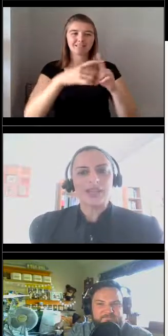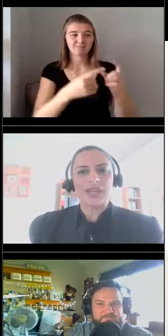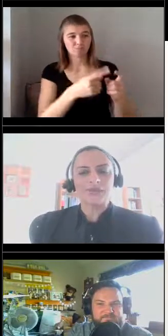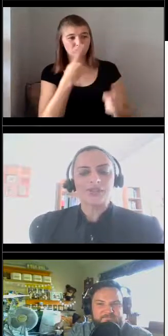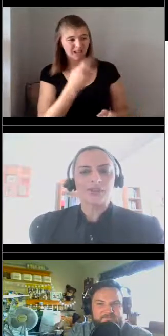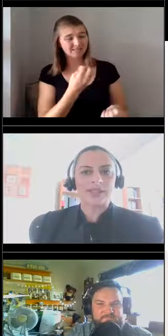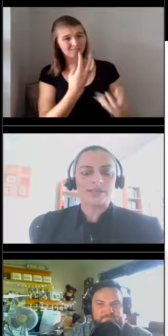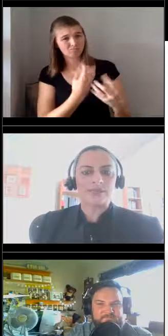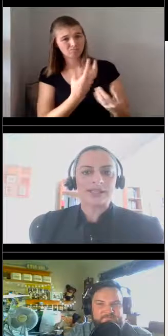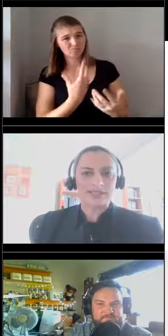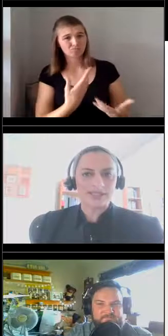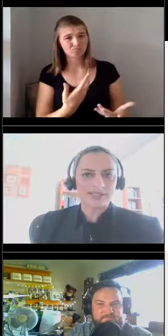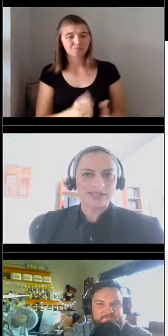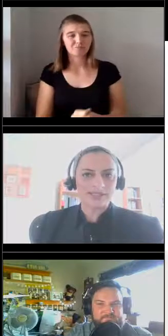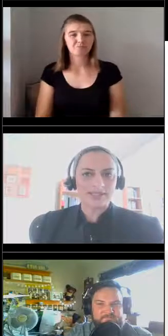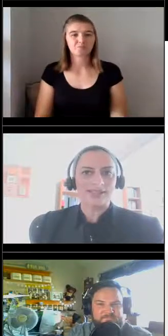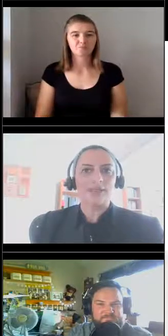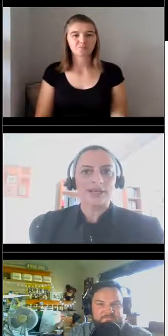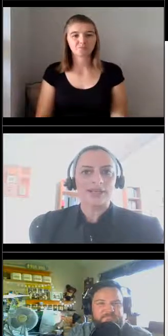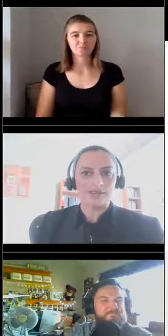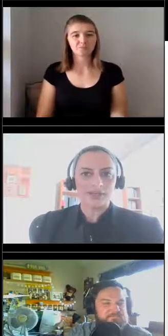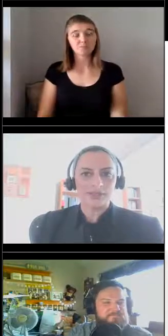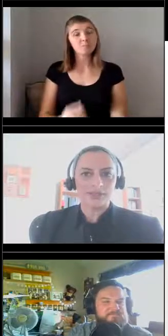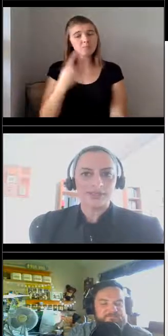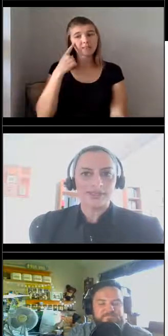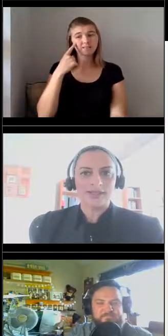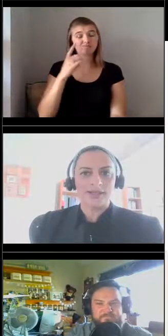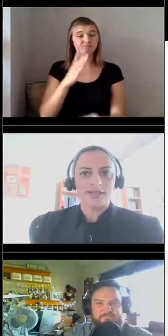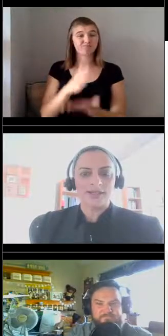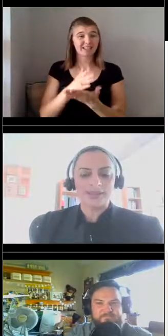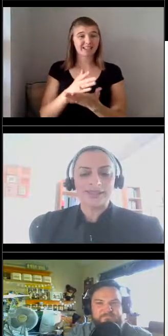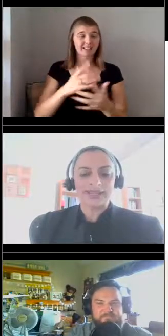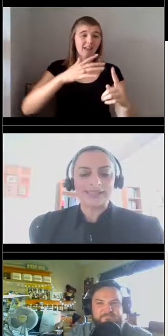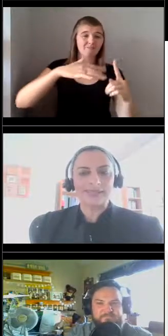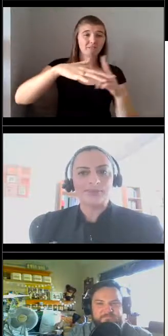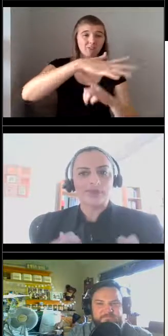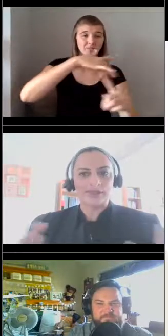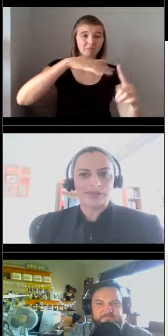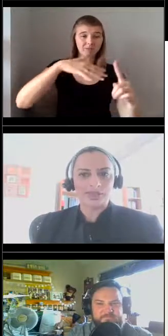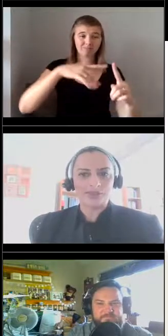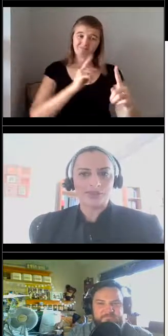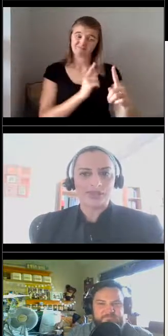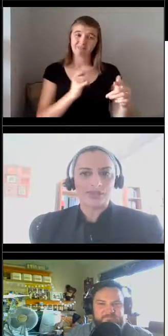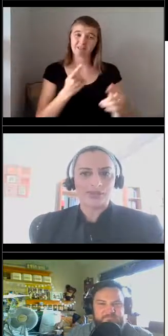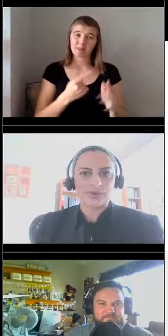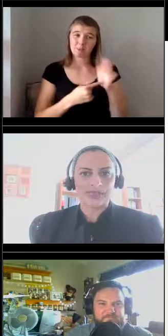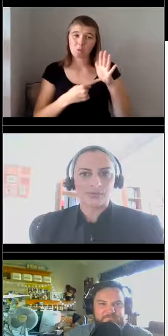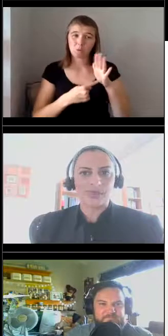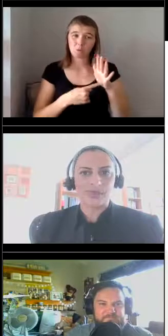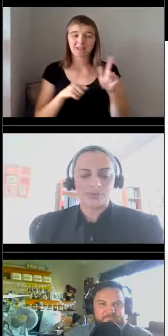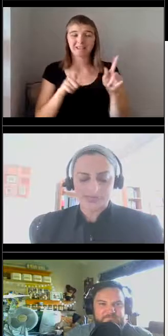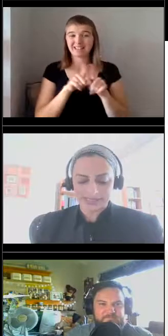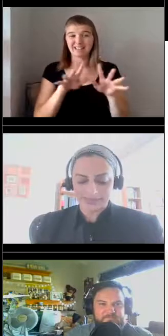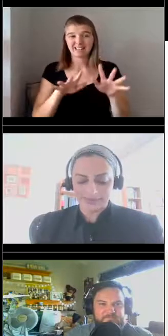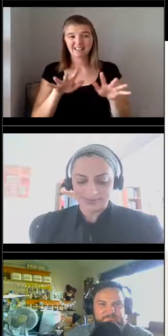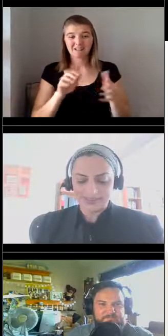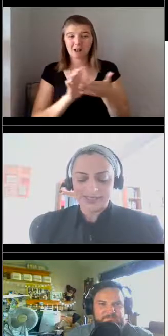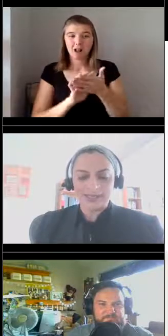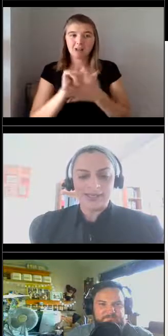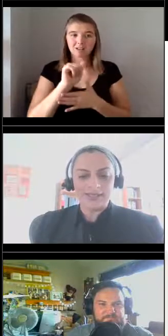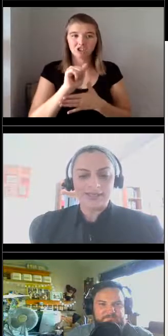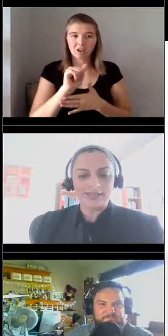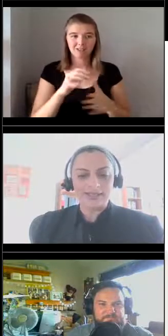as you have to create the right conditions and the right environment, and that is stemmed around the culture that you create within your